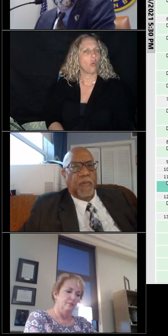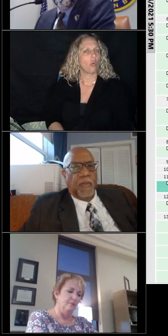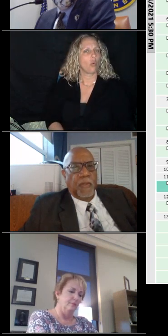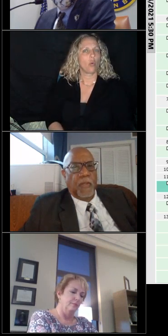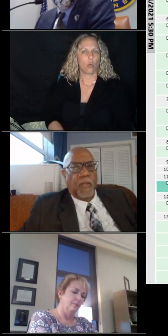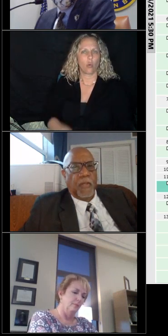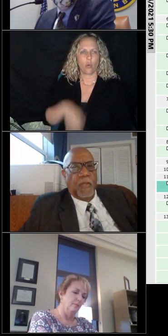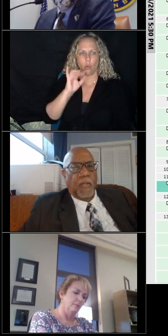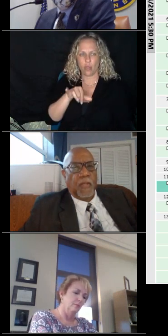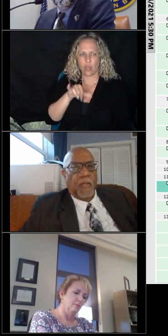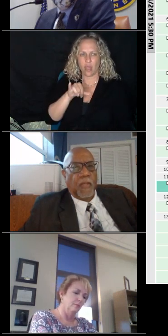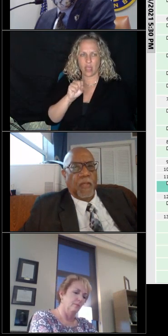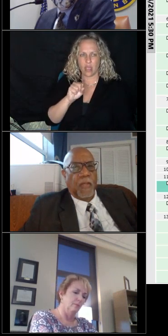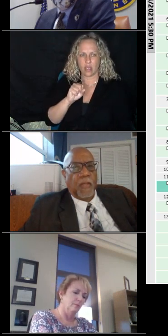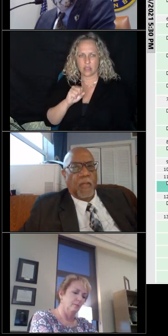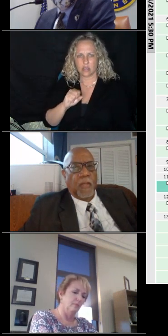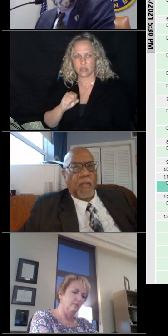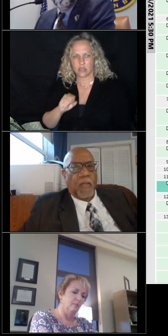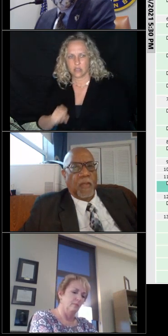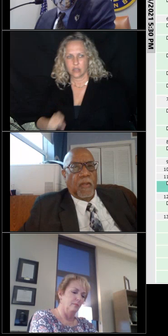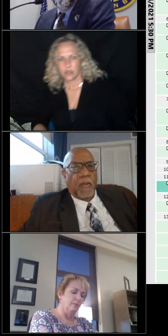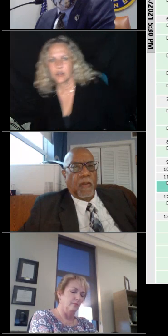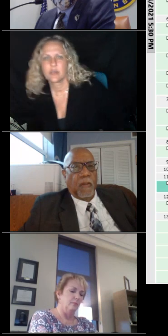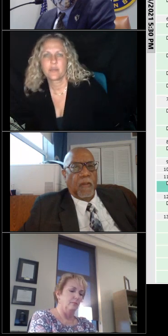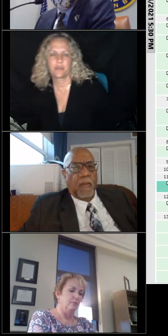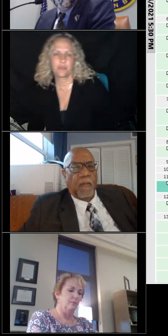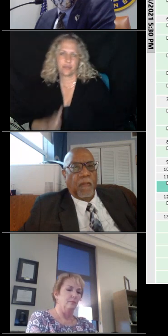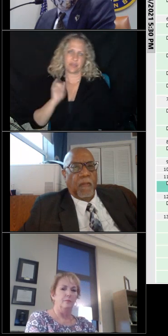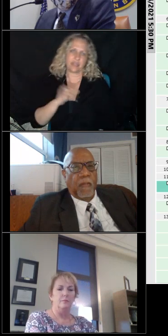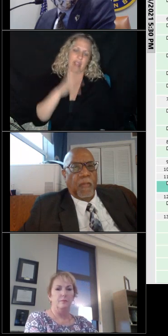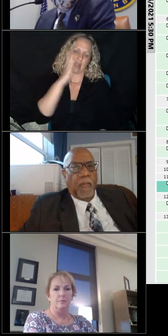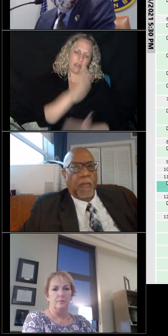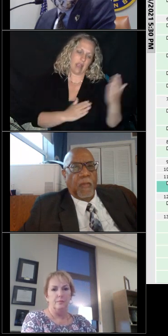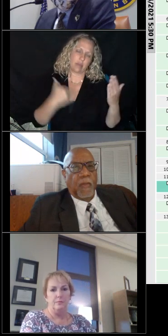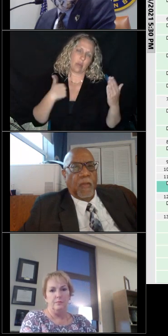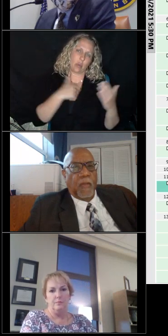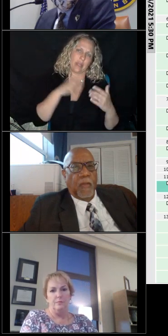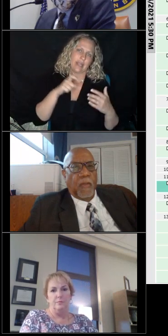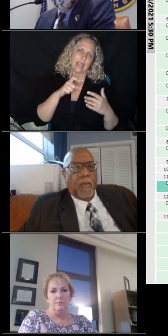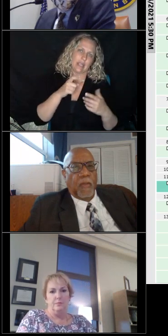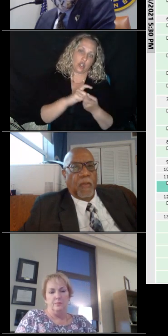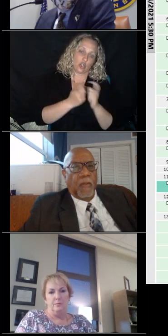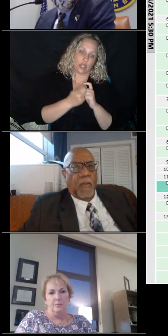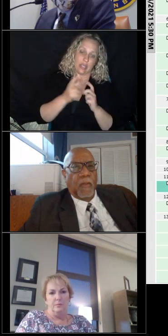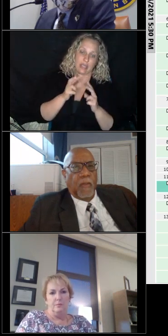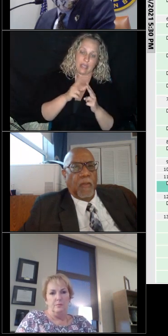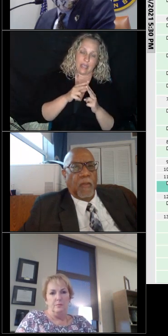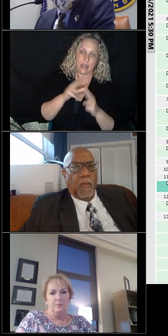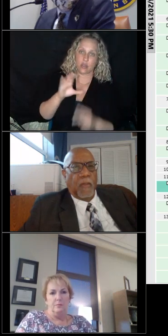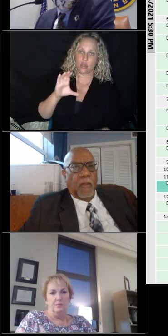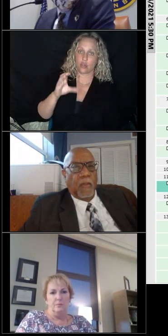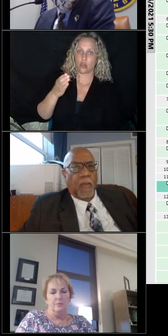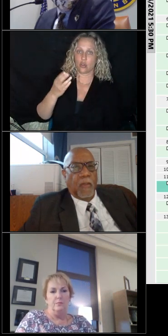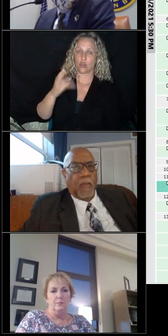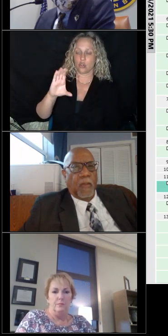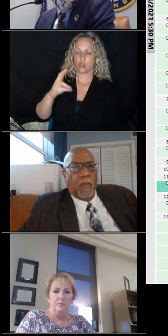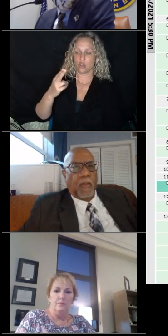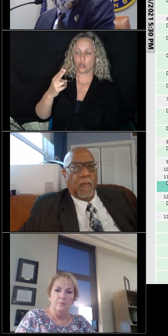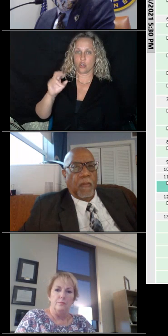and that's the Right. the aspect we need to change, either the charter or our ordinance.